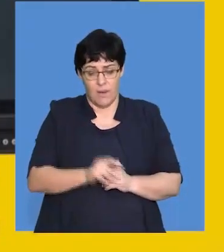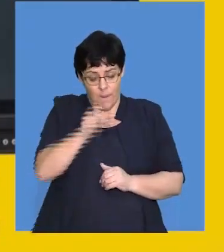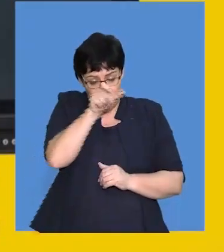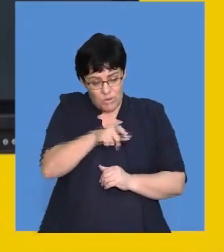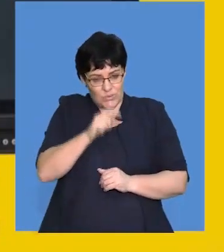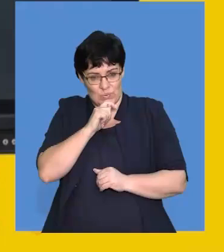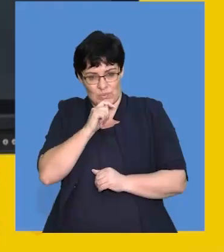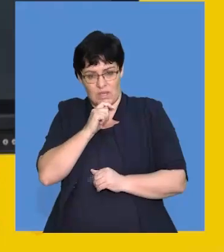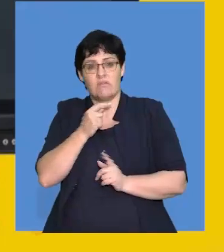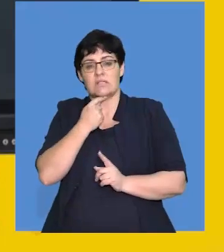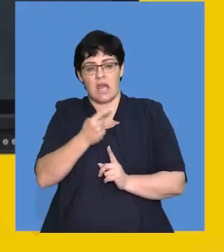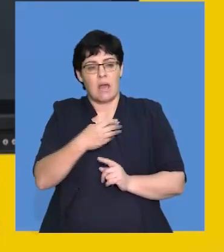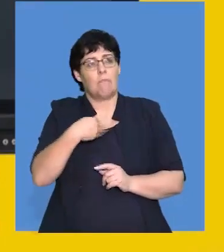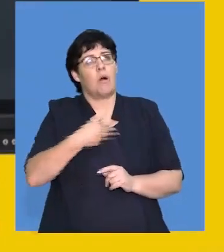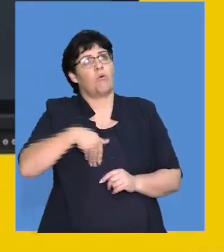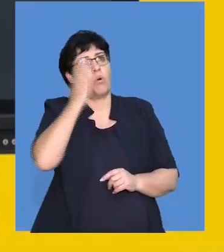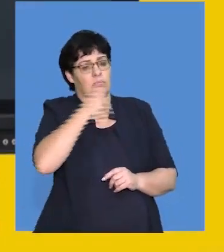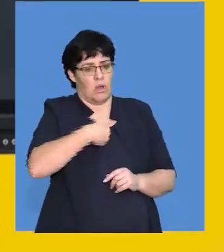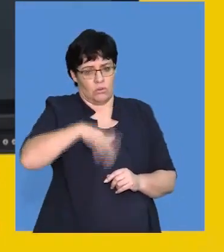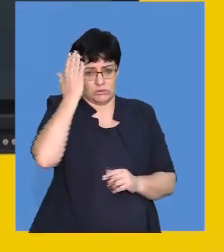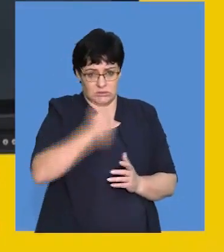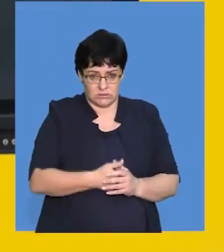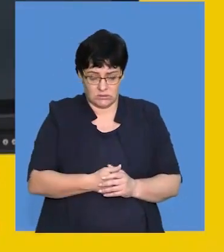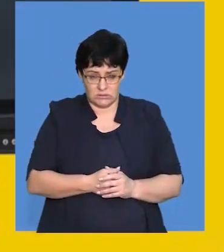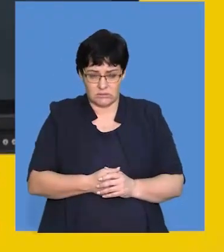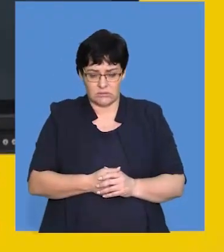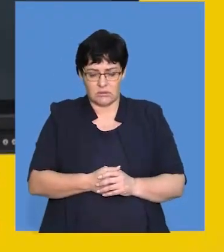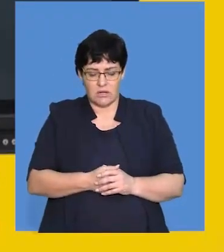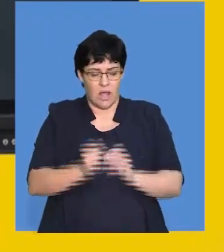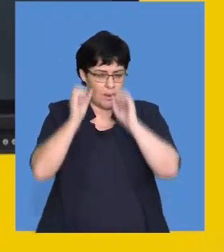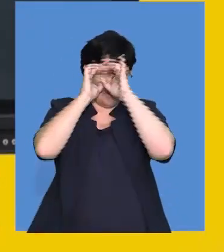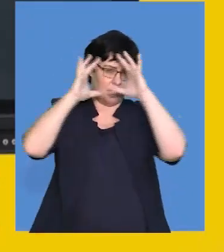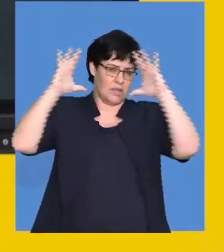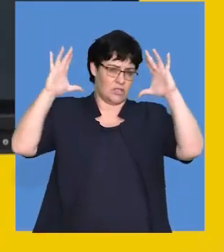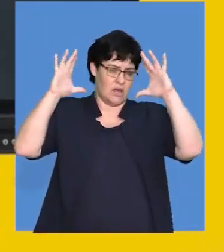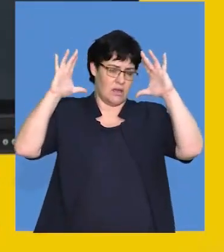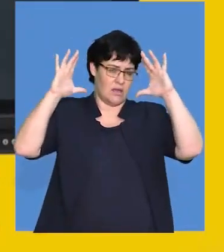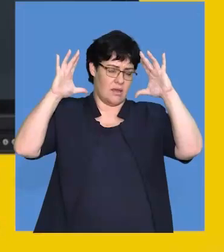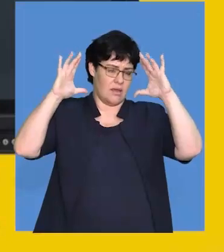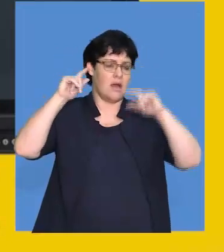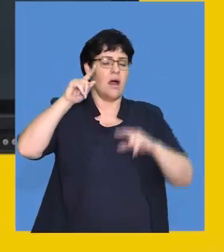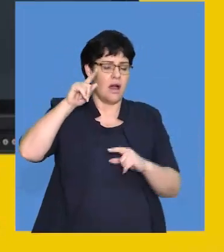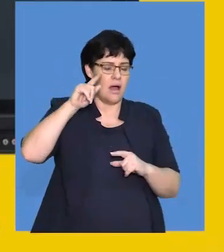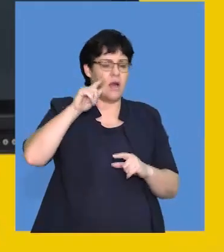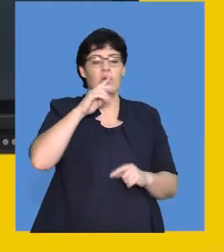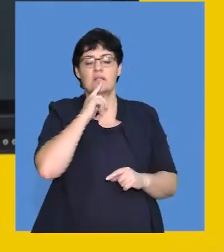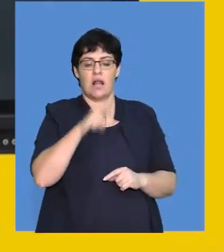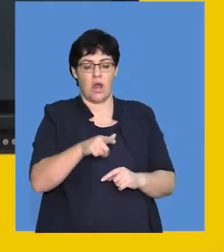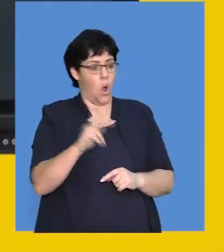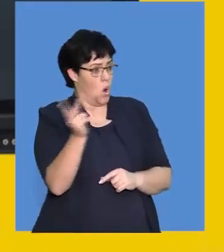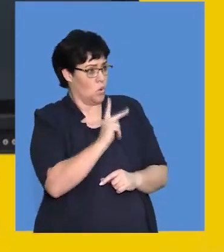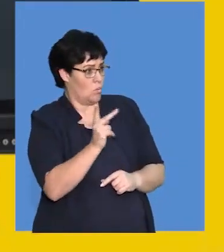when saying these lines? Now picture yourself through imagery. You can actually tell how Khumalo